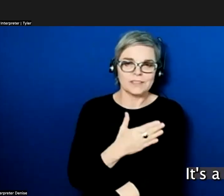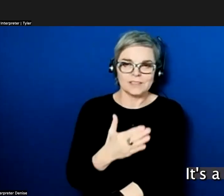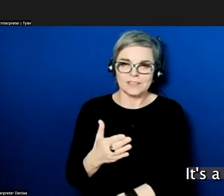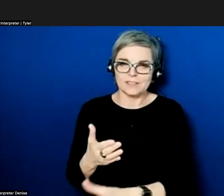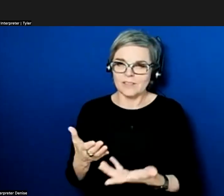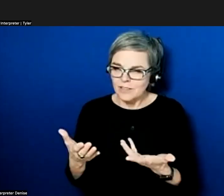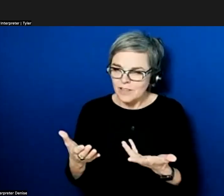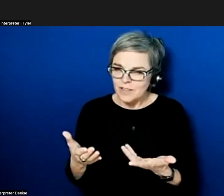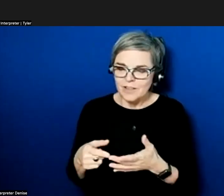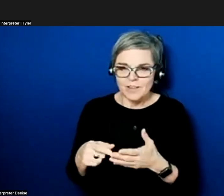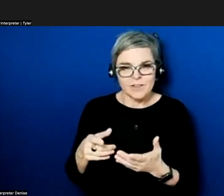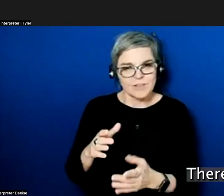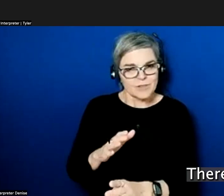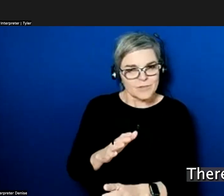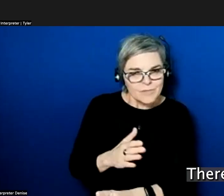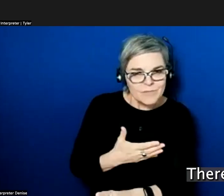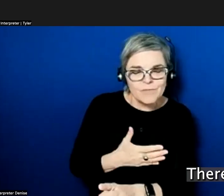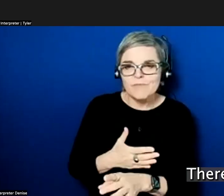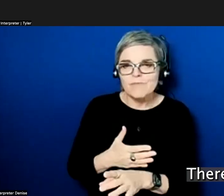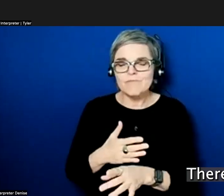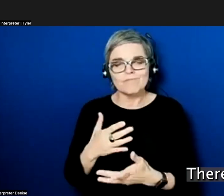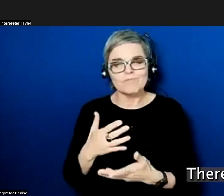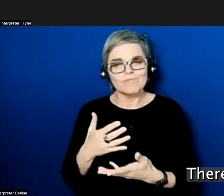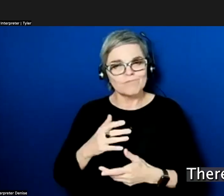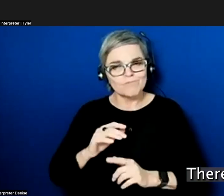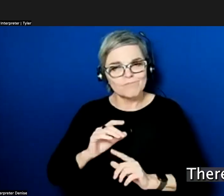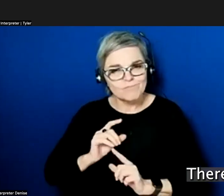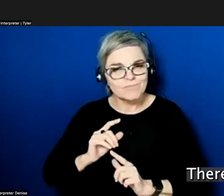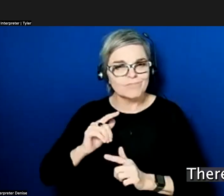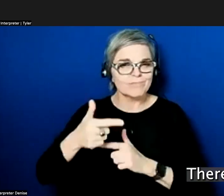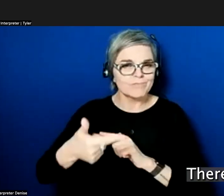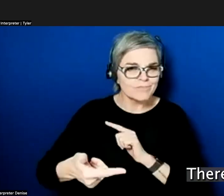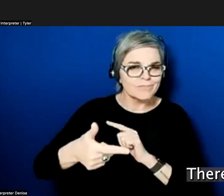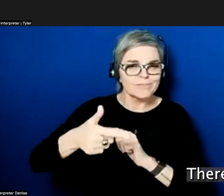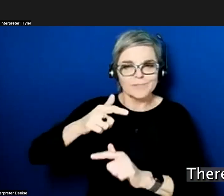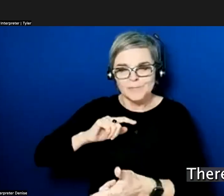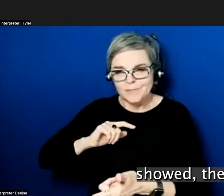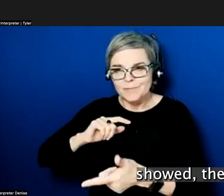beautiful interaction. It's musical. There's, as the